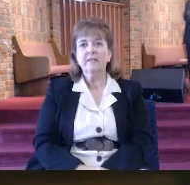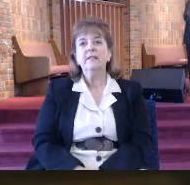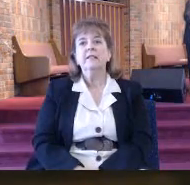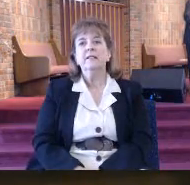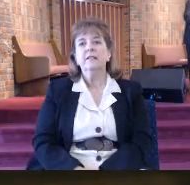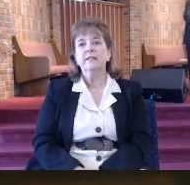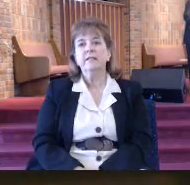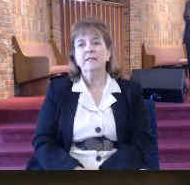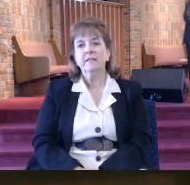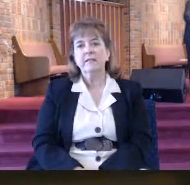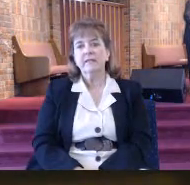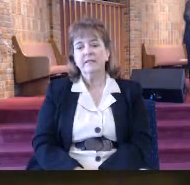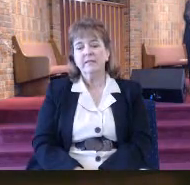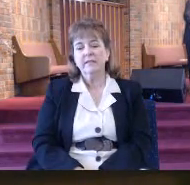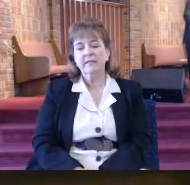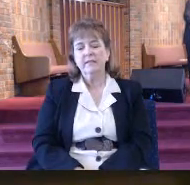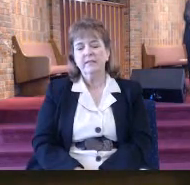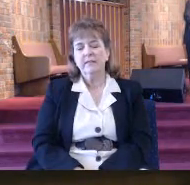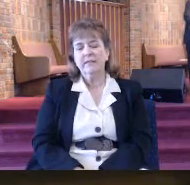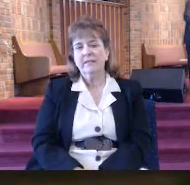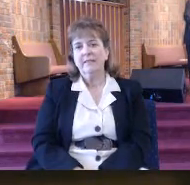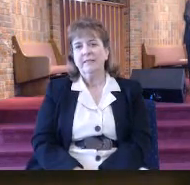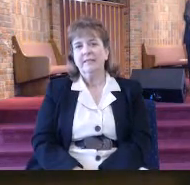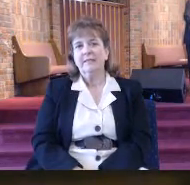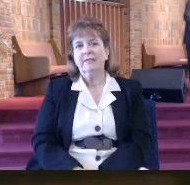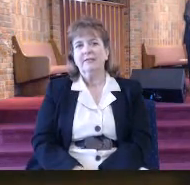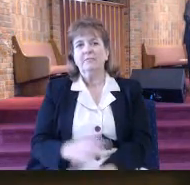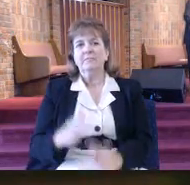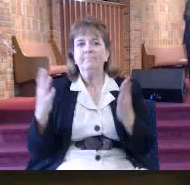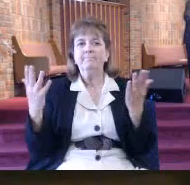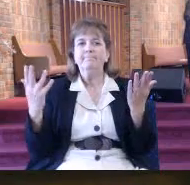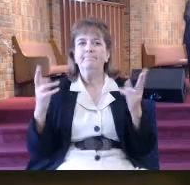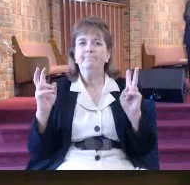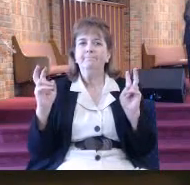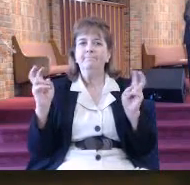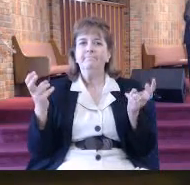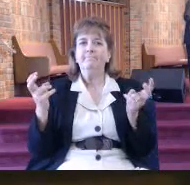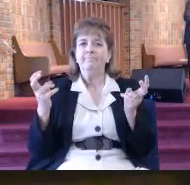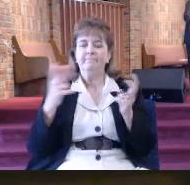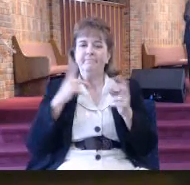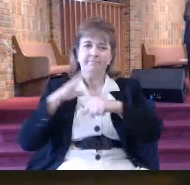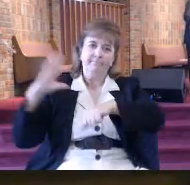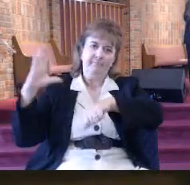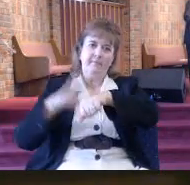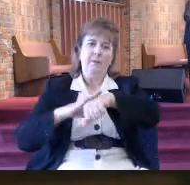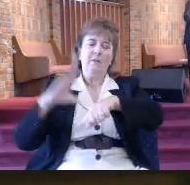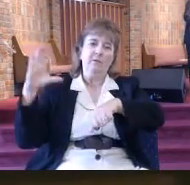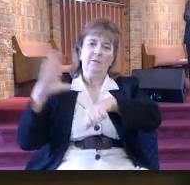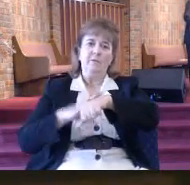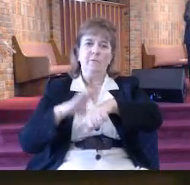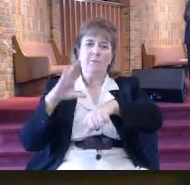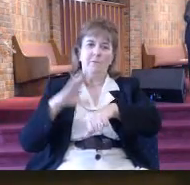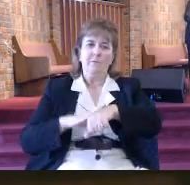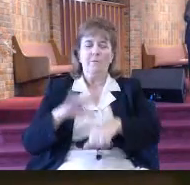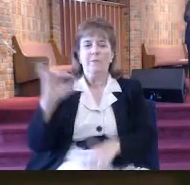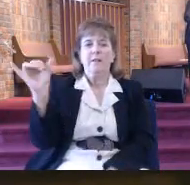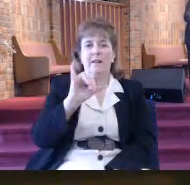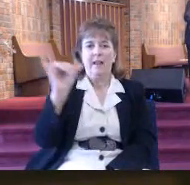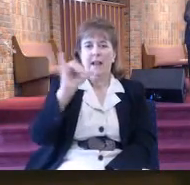is a big sign. Yellow and black, bold letters,